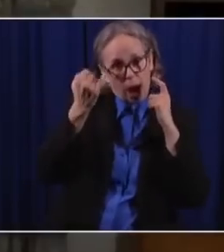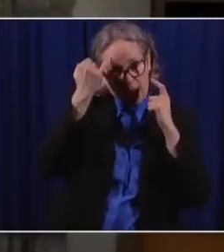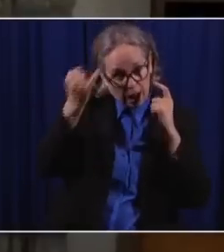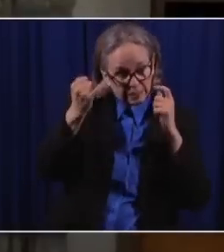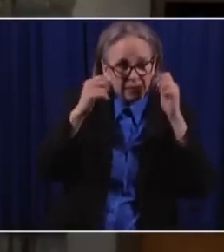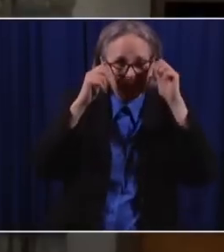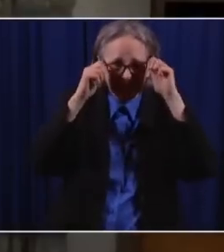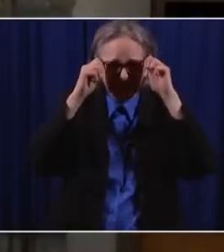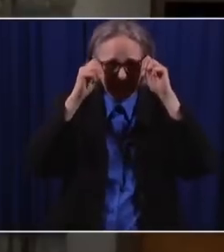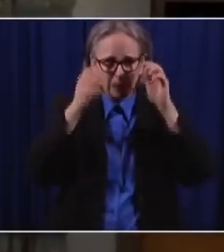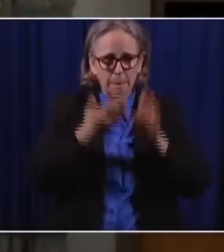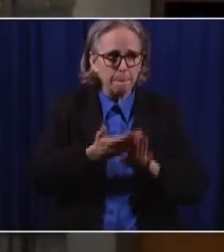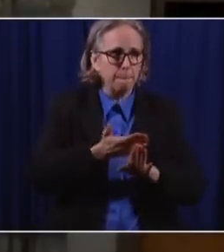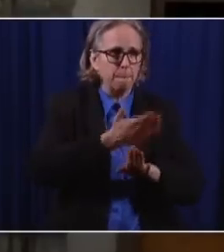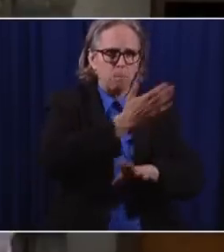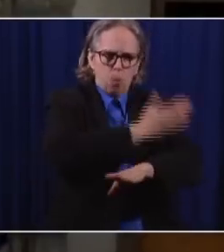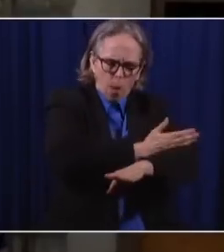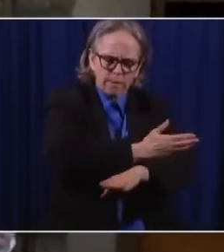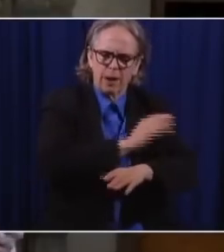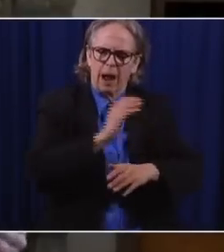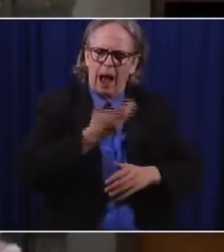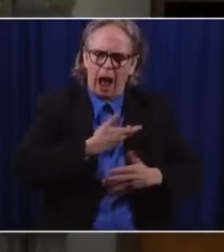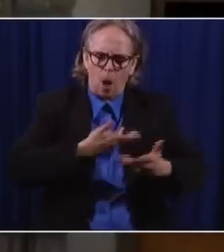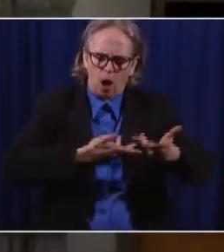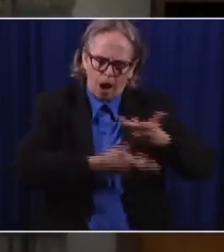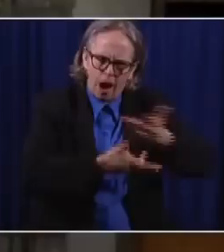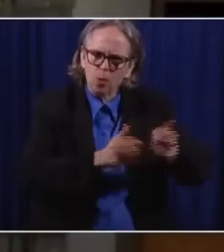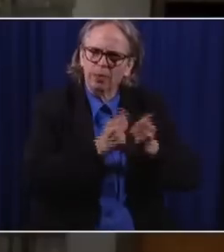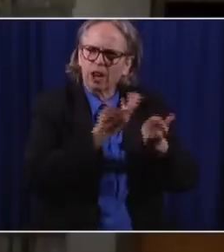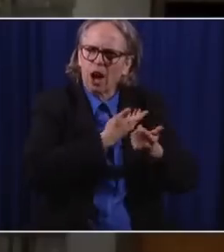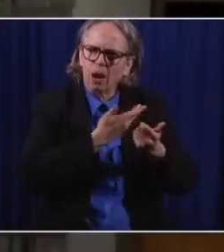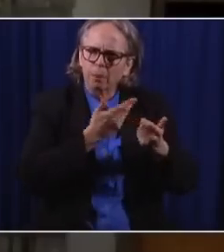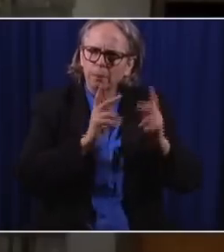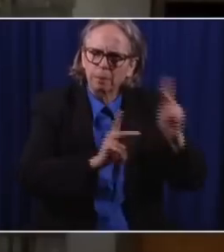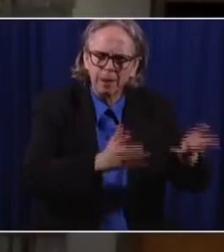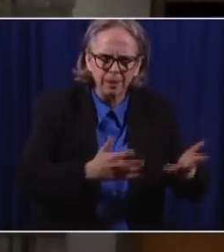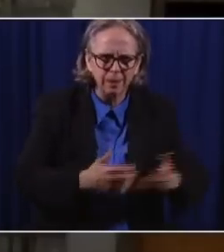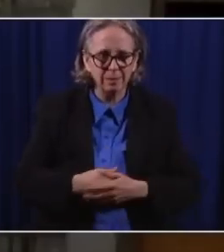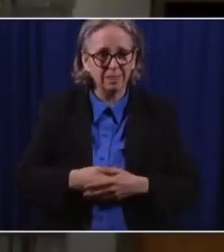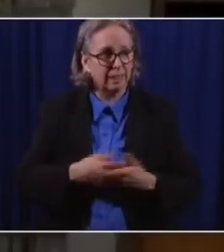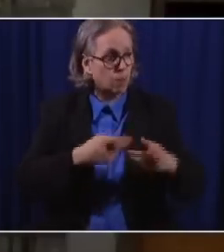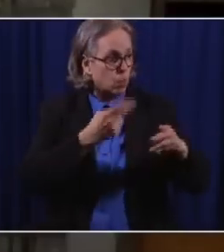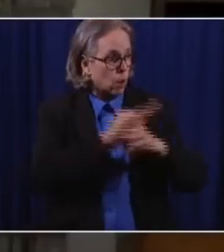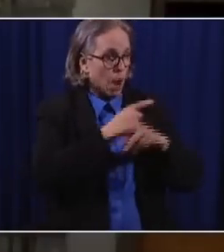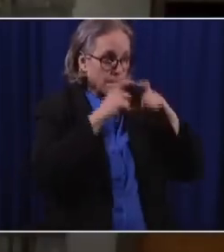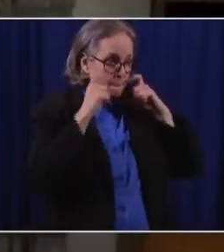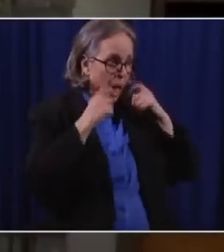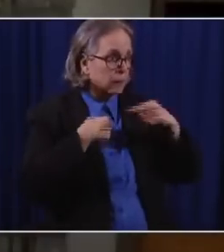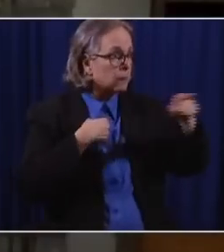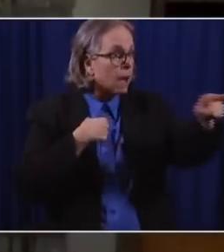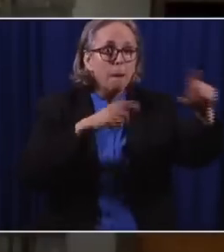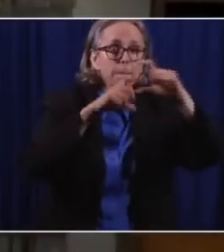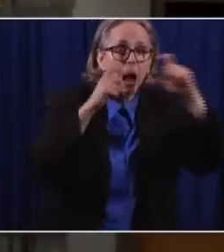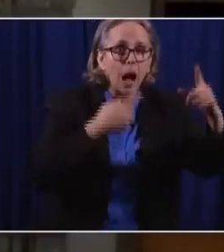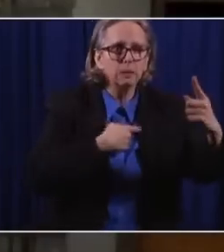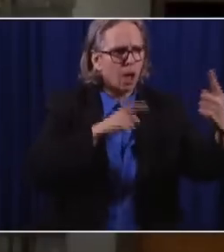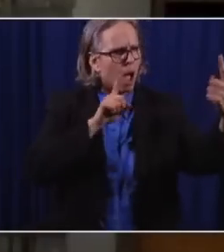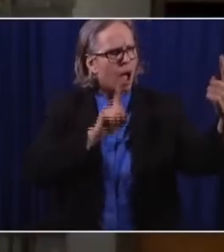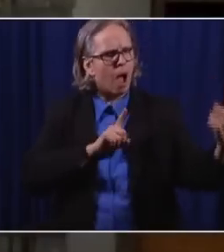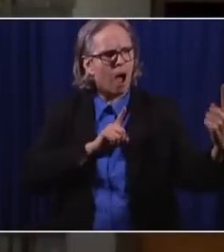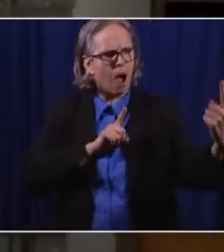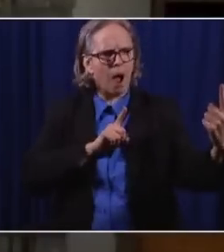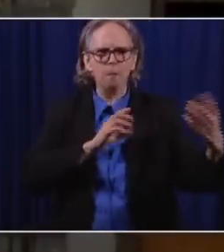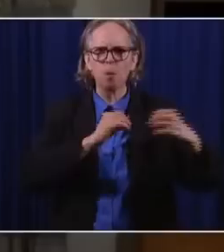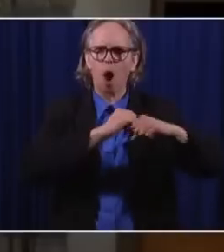your odds. And when you and the other person are wearing that mask, you've really upped your odds, or you've made it